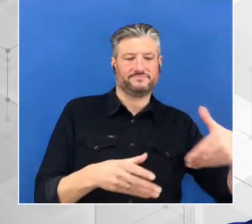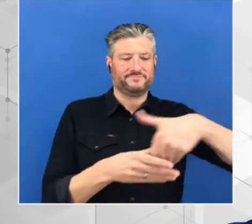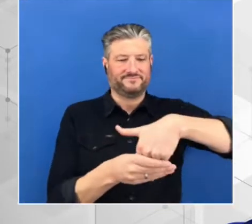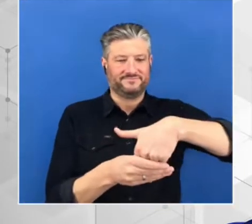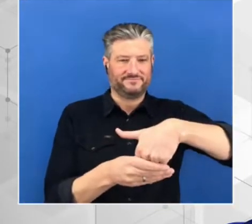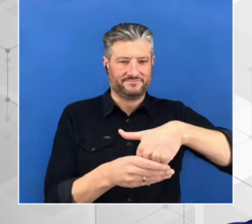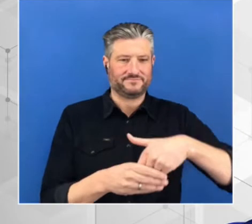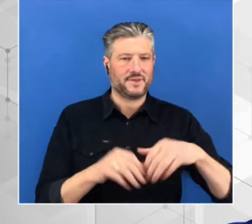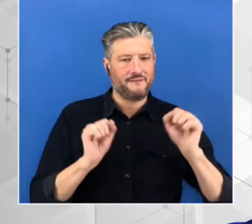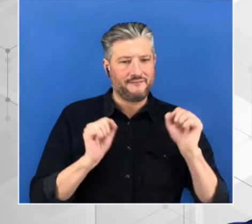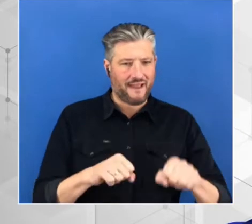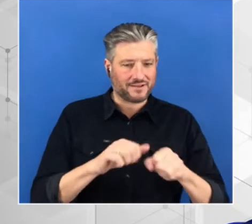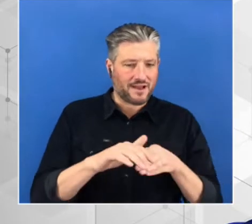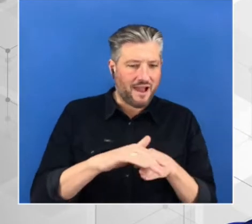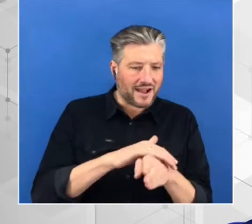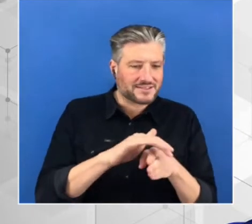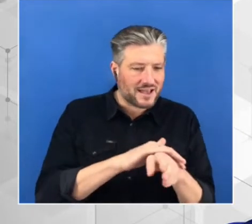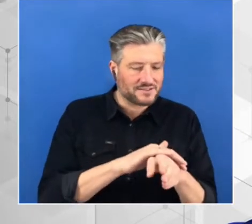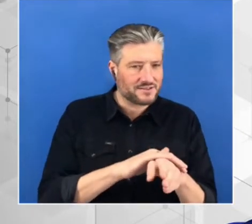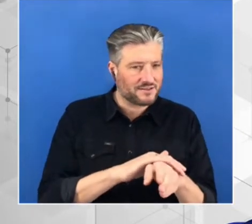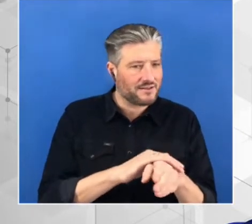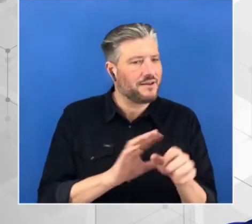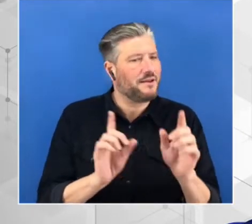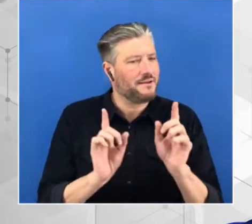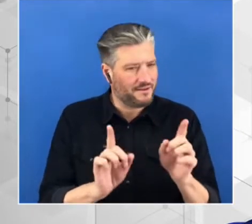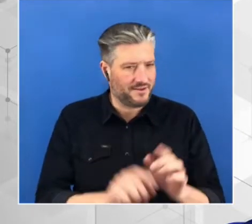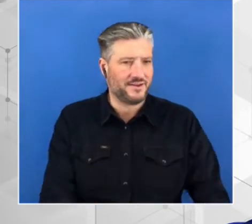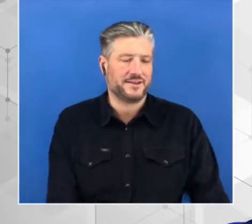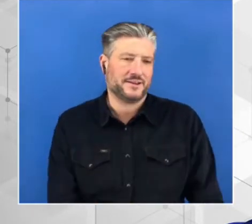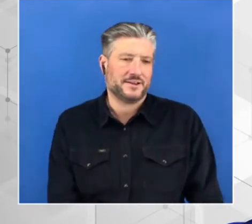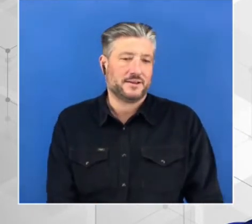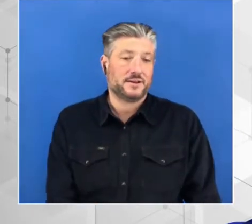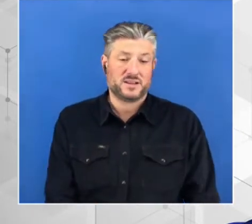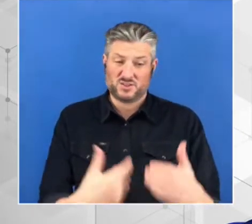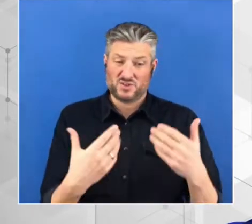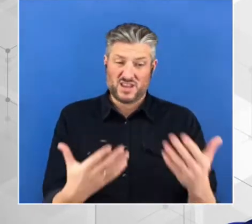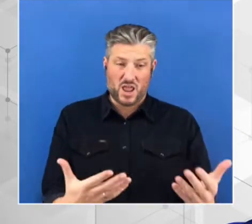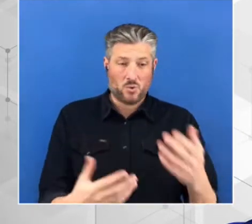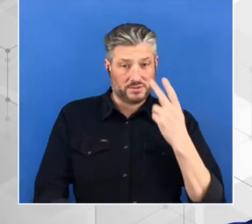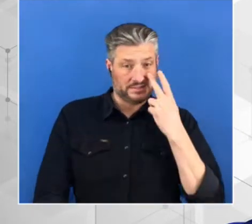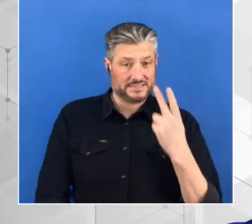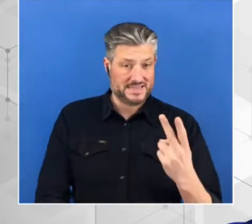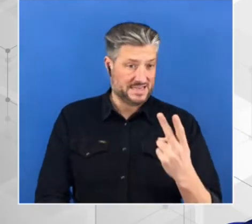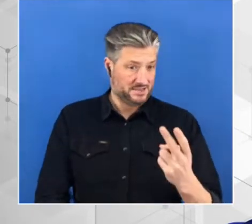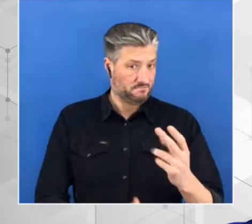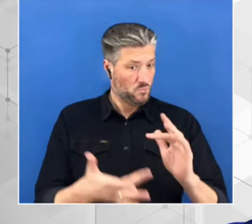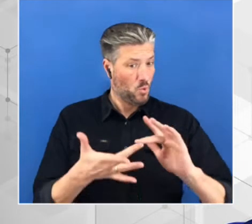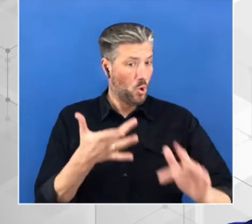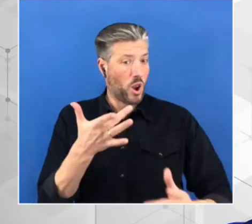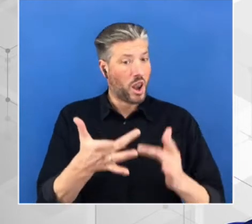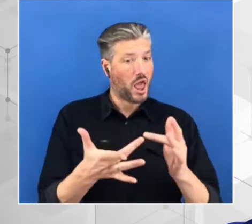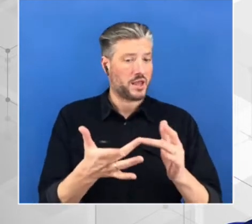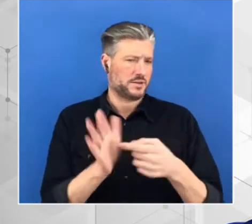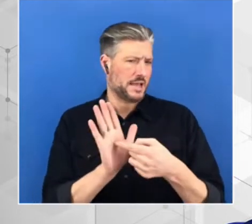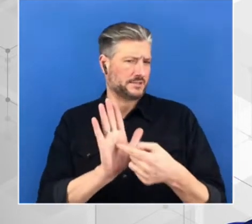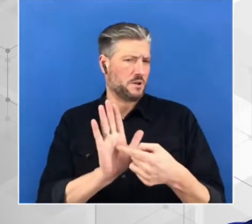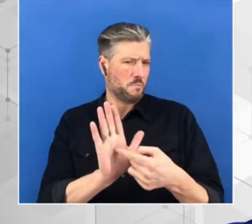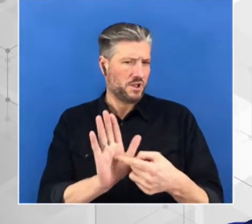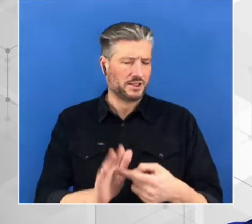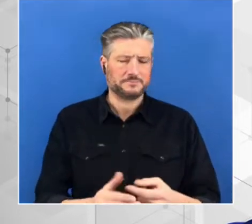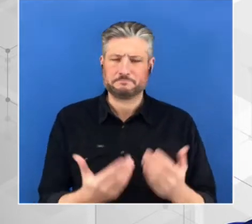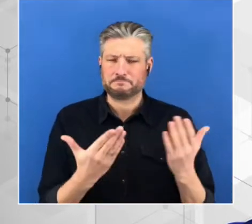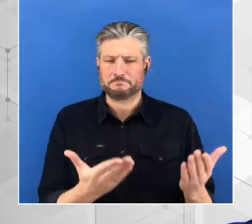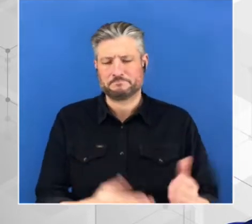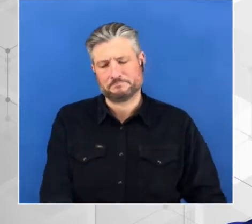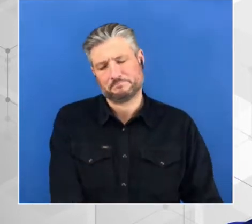So let's go to an online world example. So we are in an online